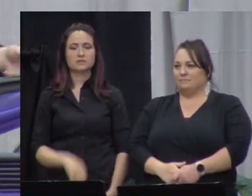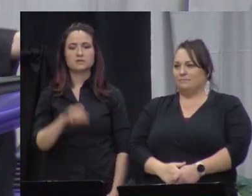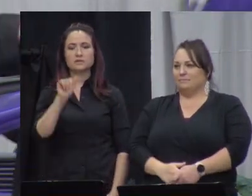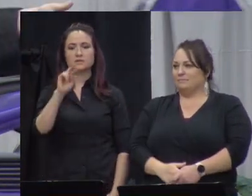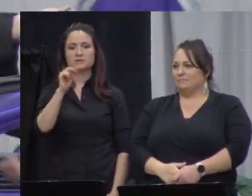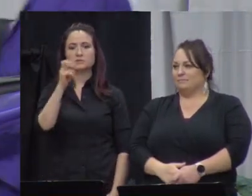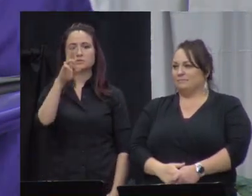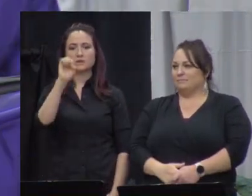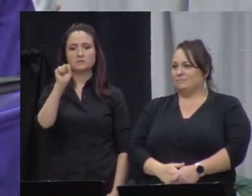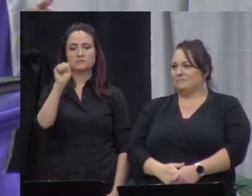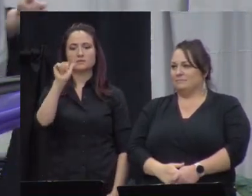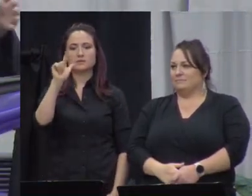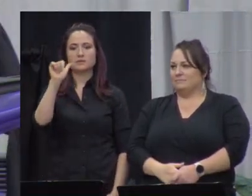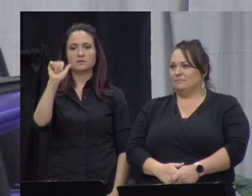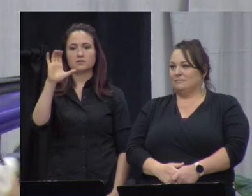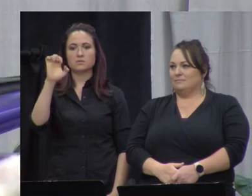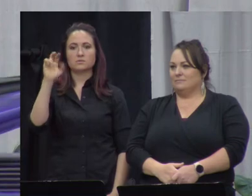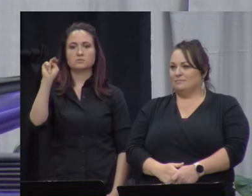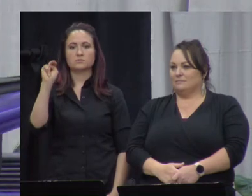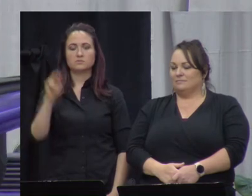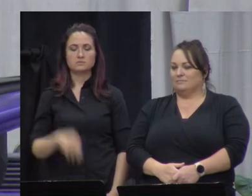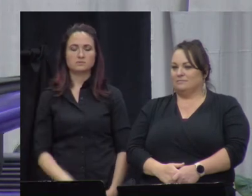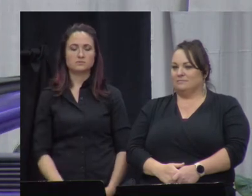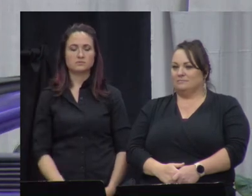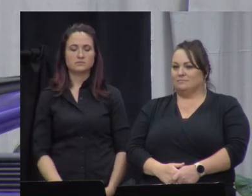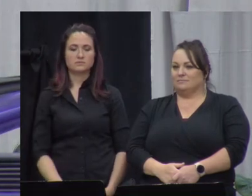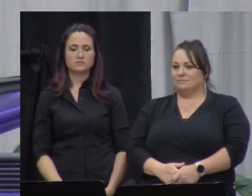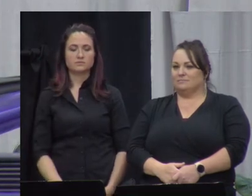Andres Alacon.